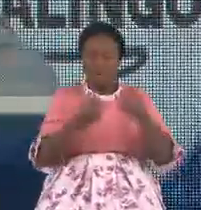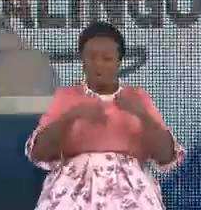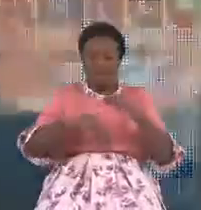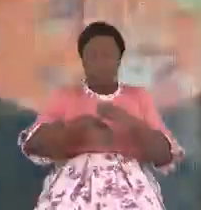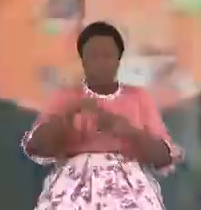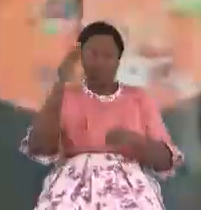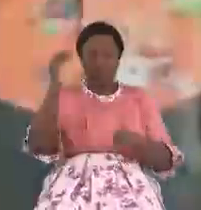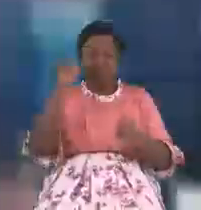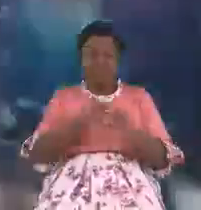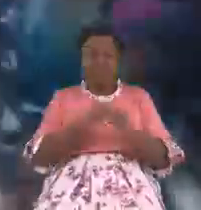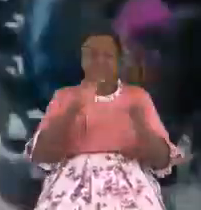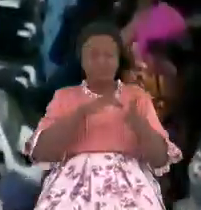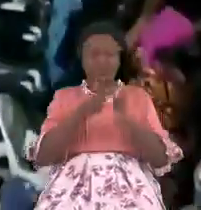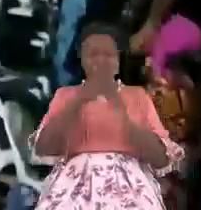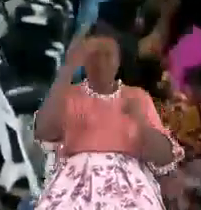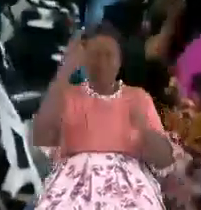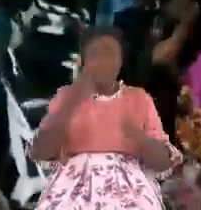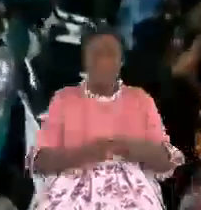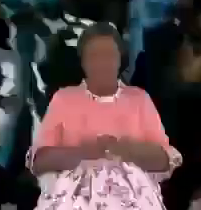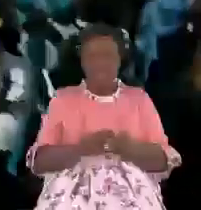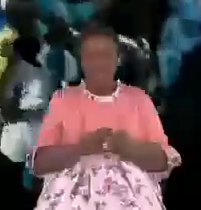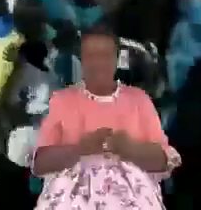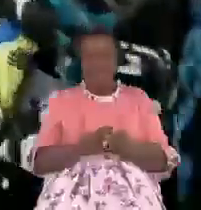in jesus name